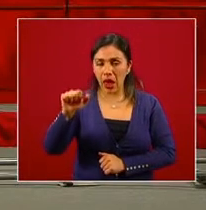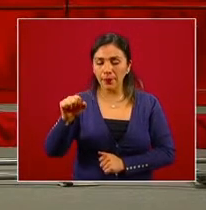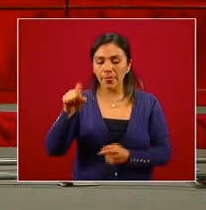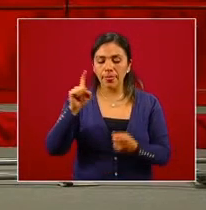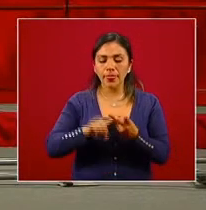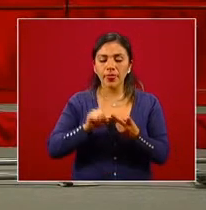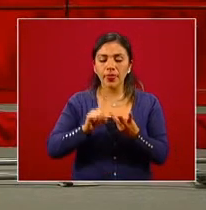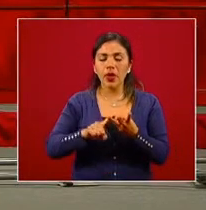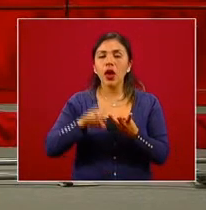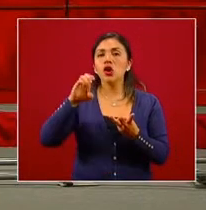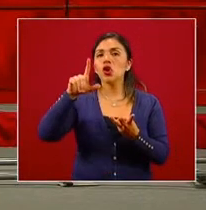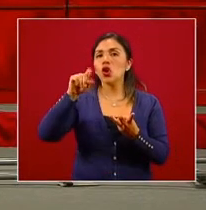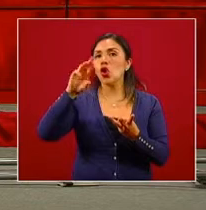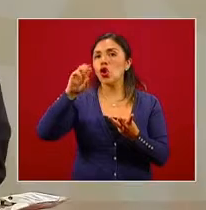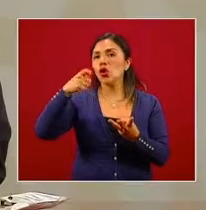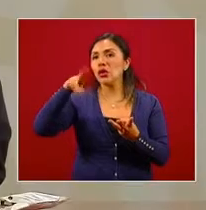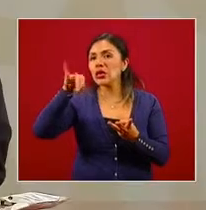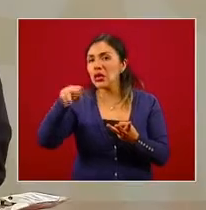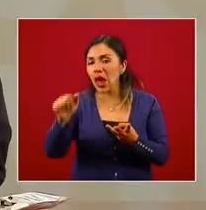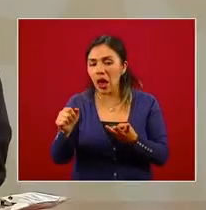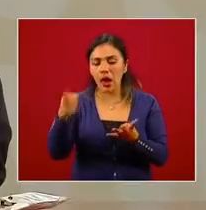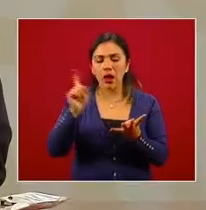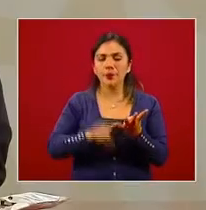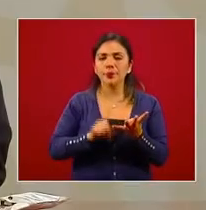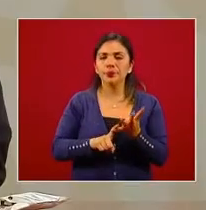Atrolysine, chloroquine.